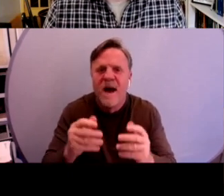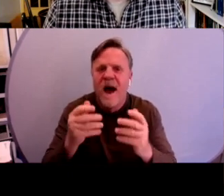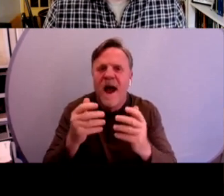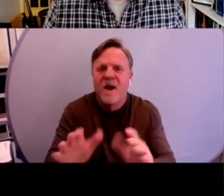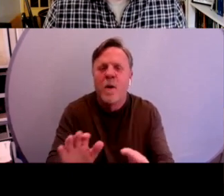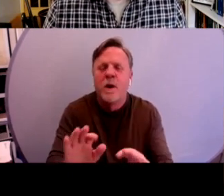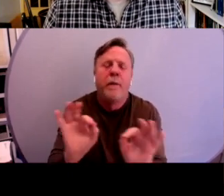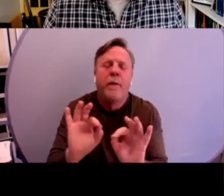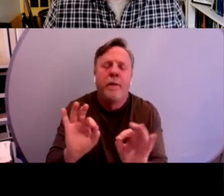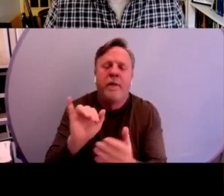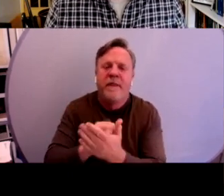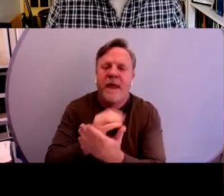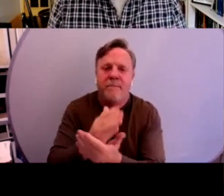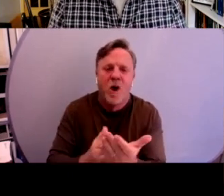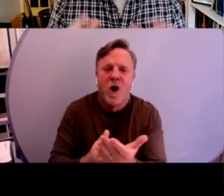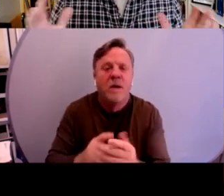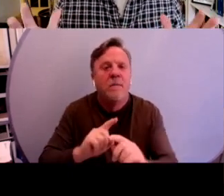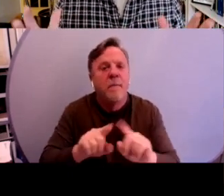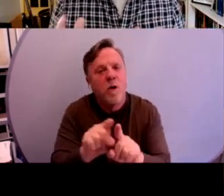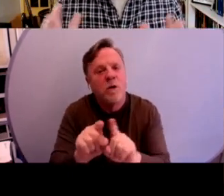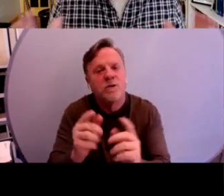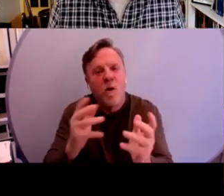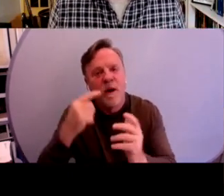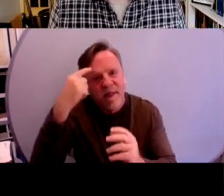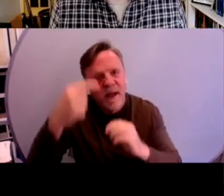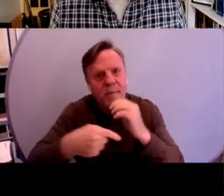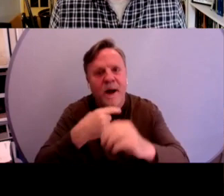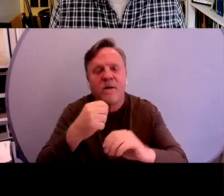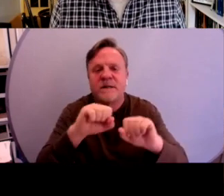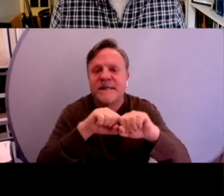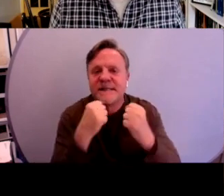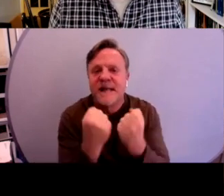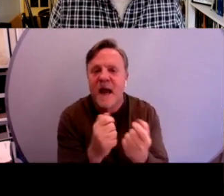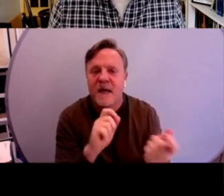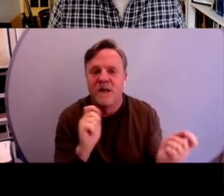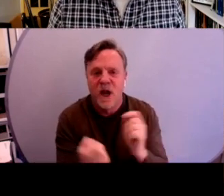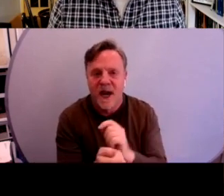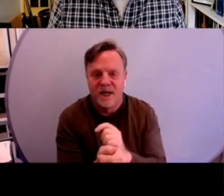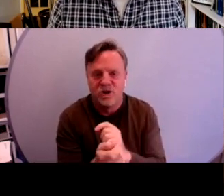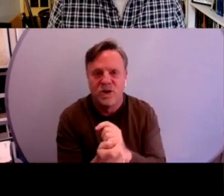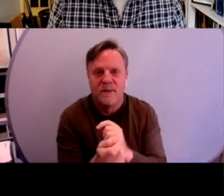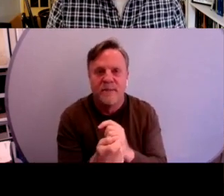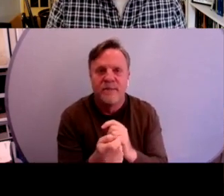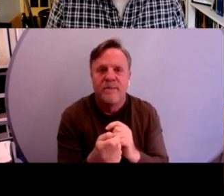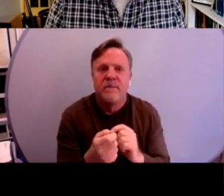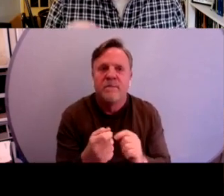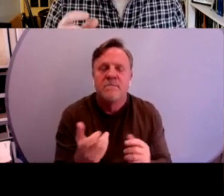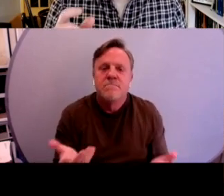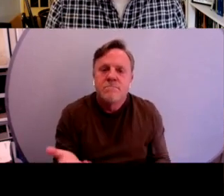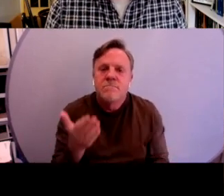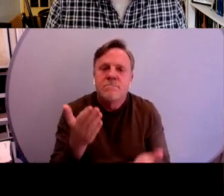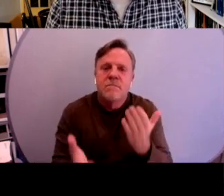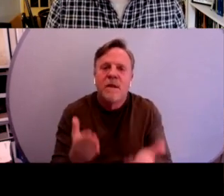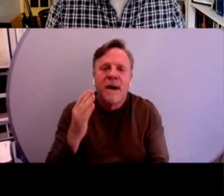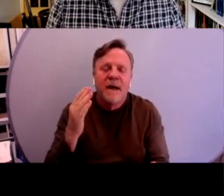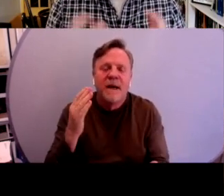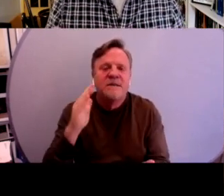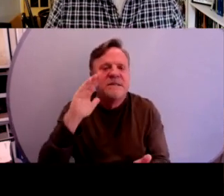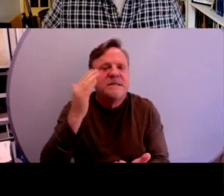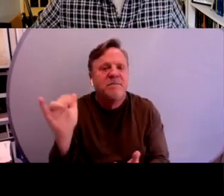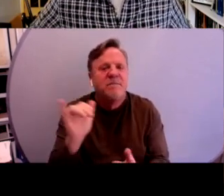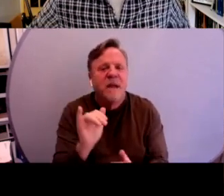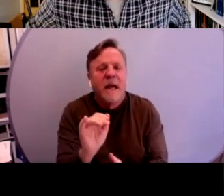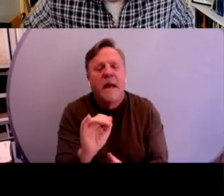all. But we also want to think about societal change. And so it may seem like a small thing. So